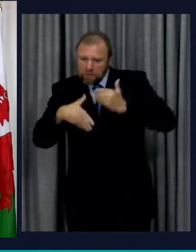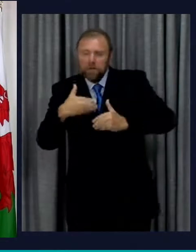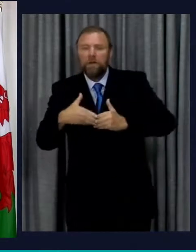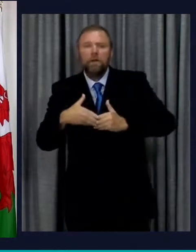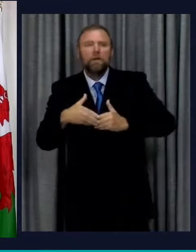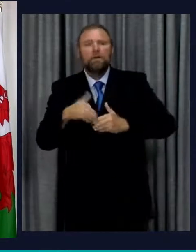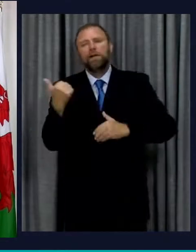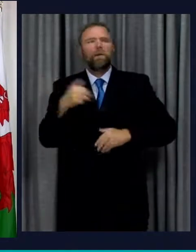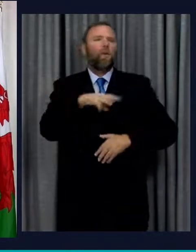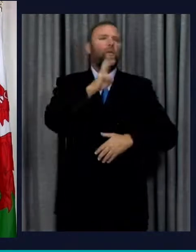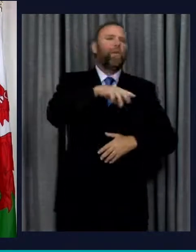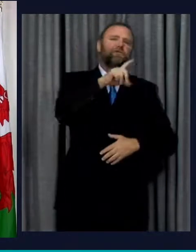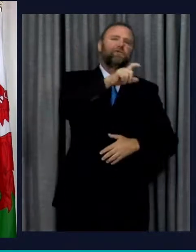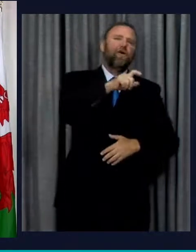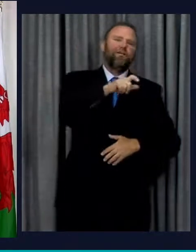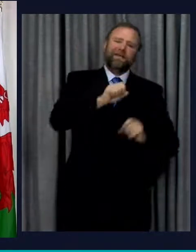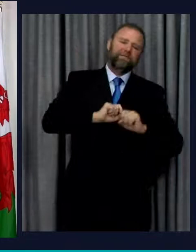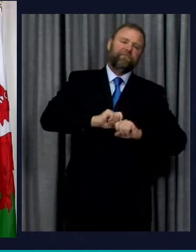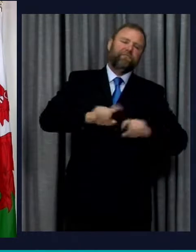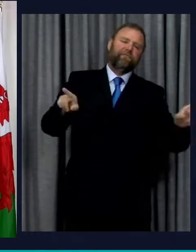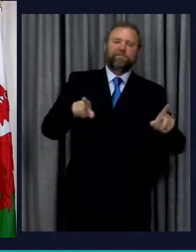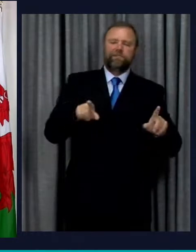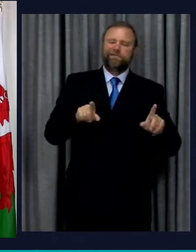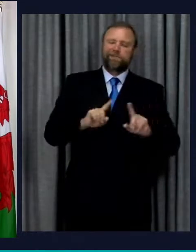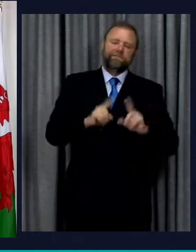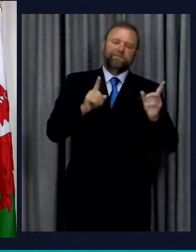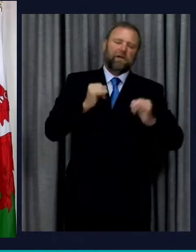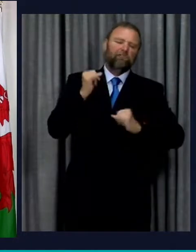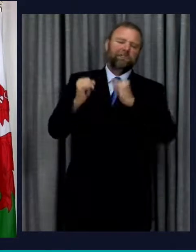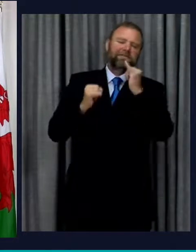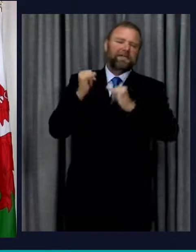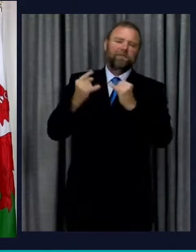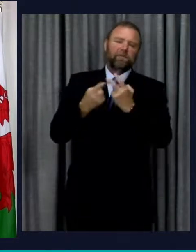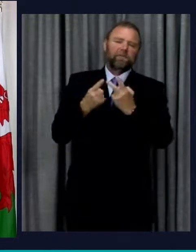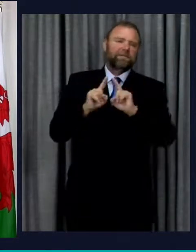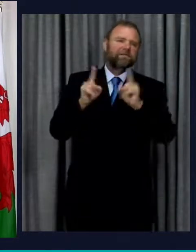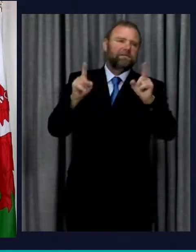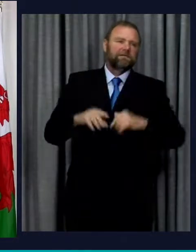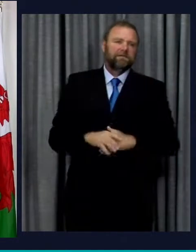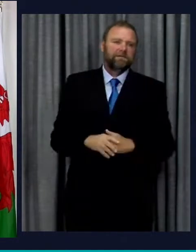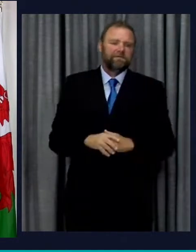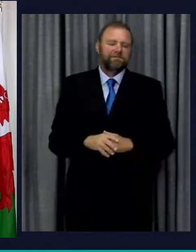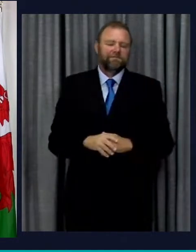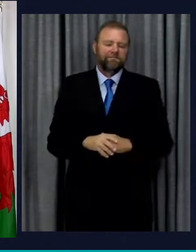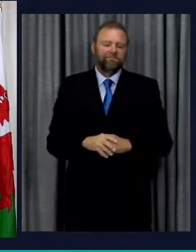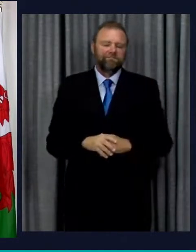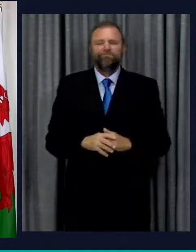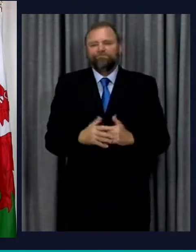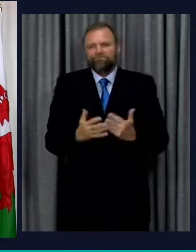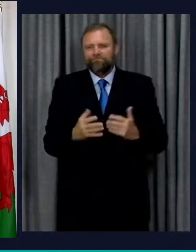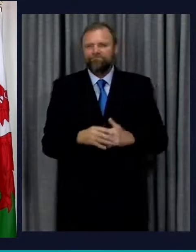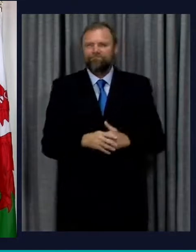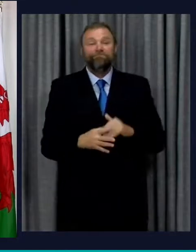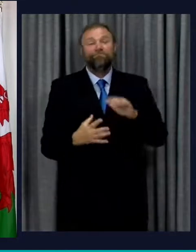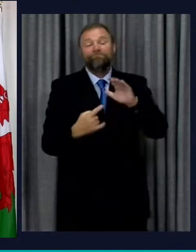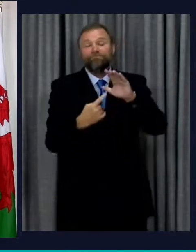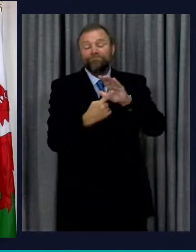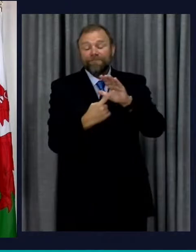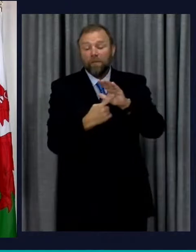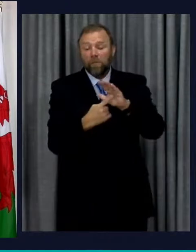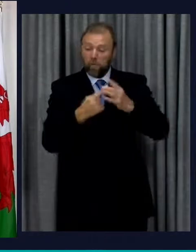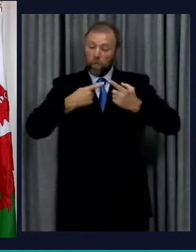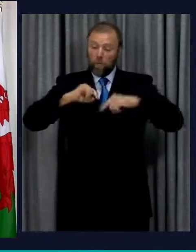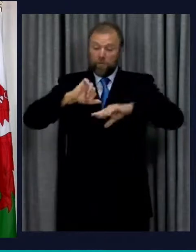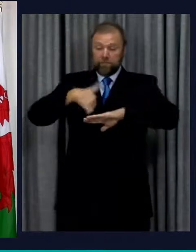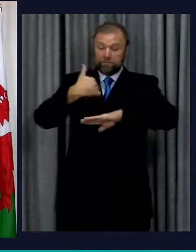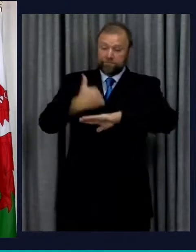Conservatives would have simply have issued a different press release criticising us for not having a plan. What's important is we have set out what we're going to